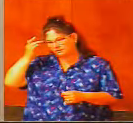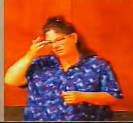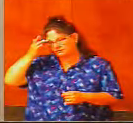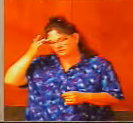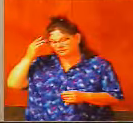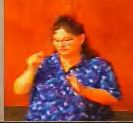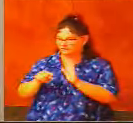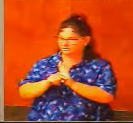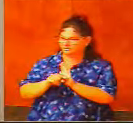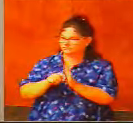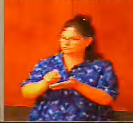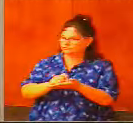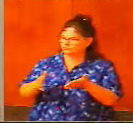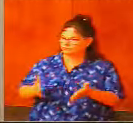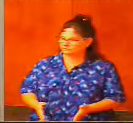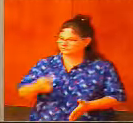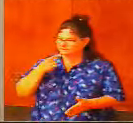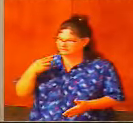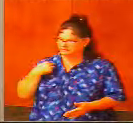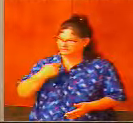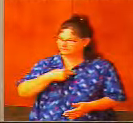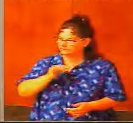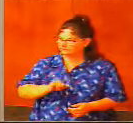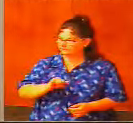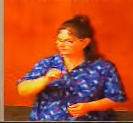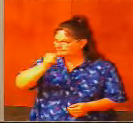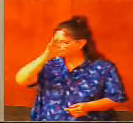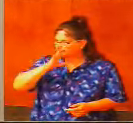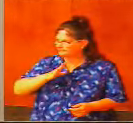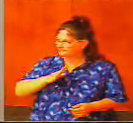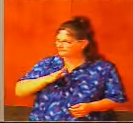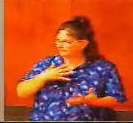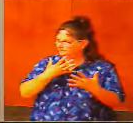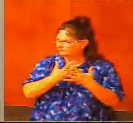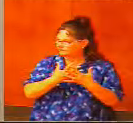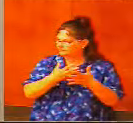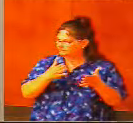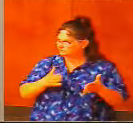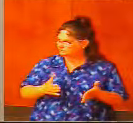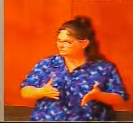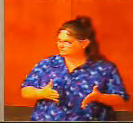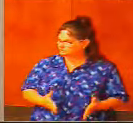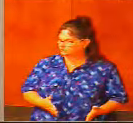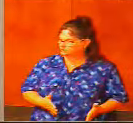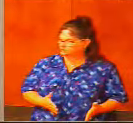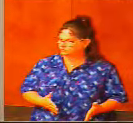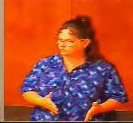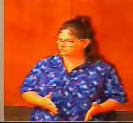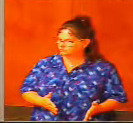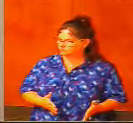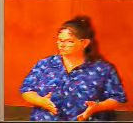The gospel writers tell us that this man was a prisoner.